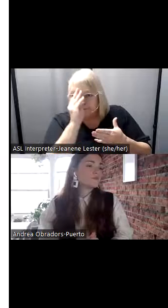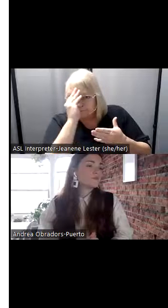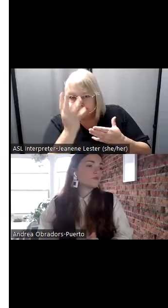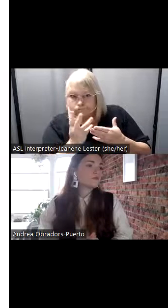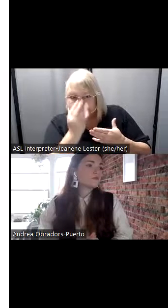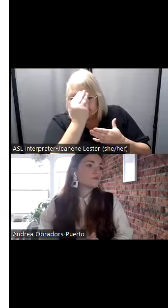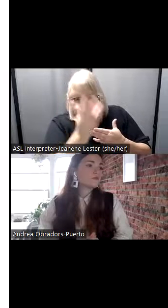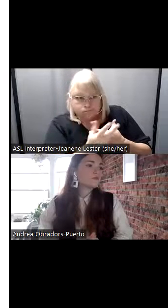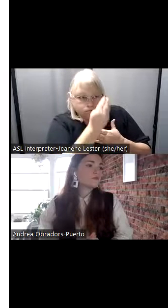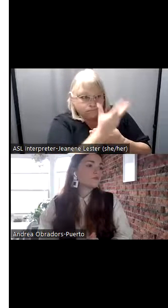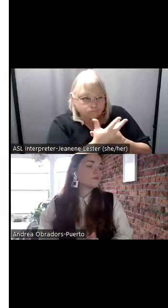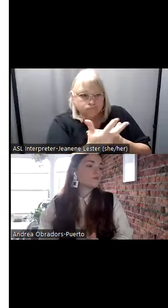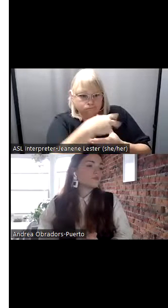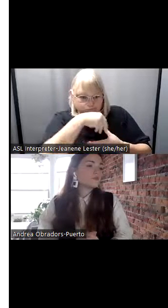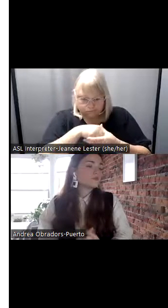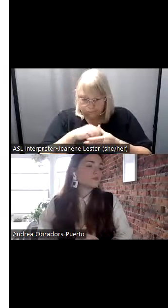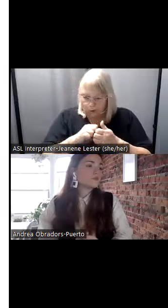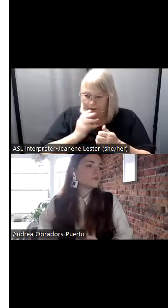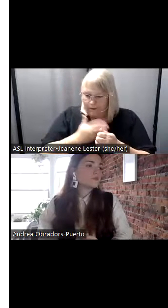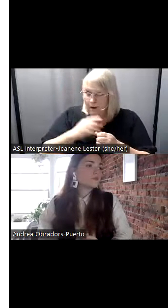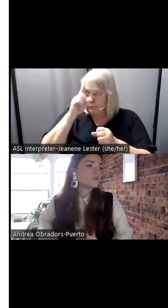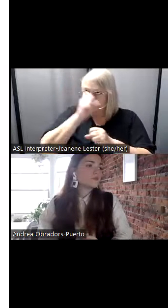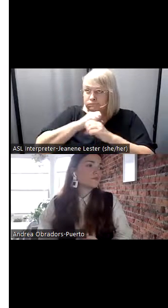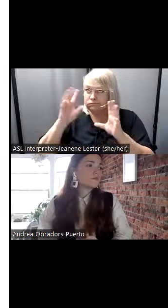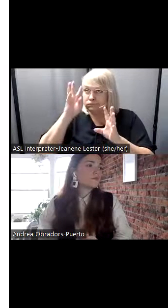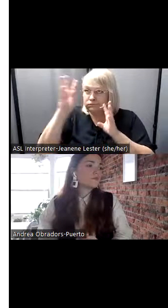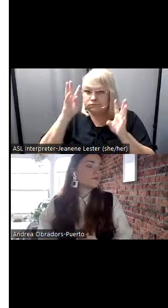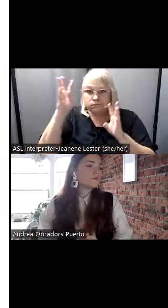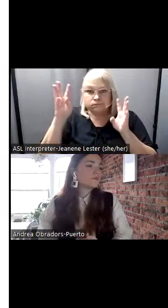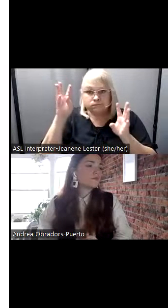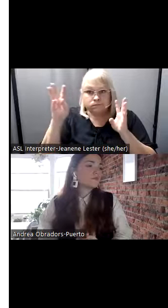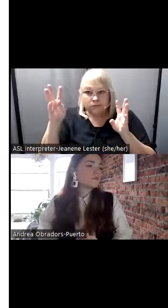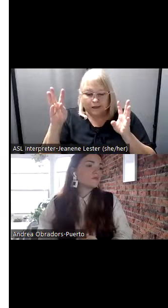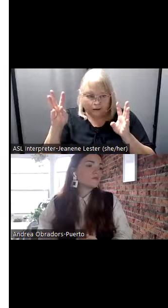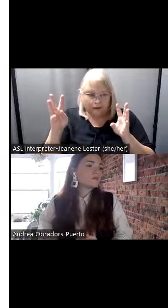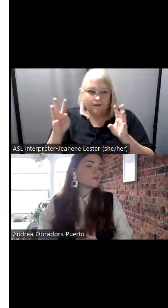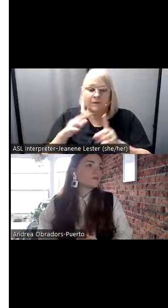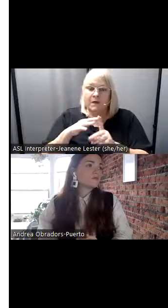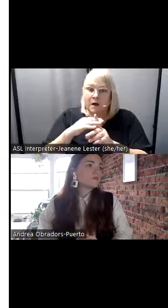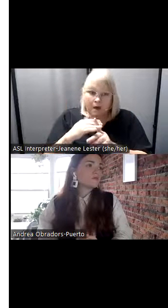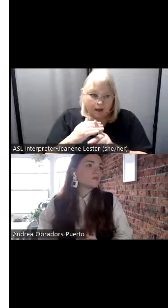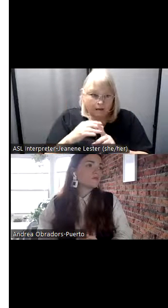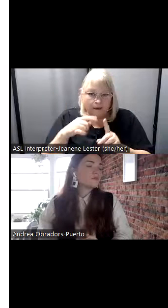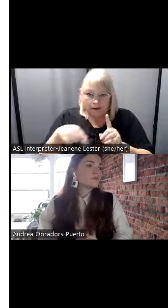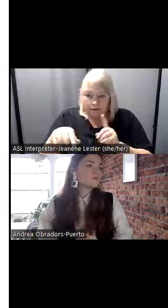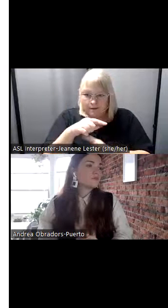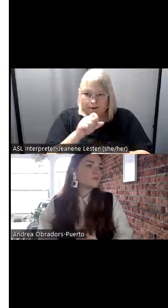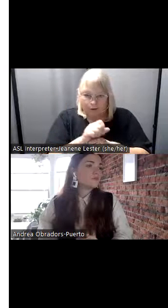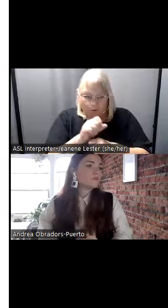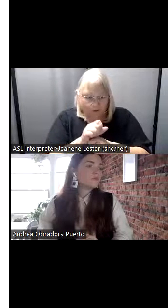decisions. In the context of the work we're doing, our e-feedback systems, which is